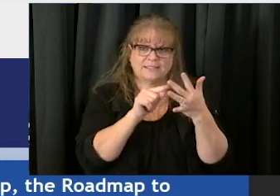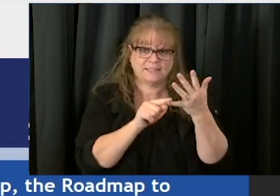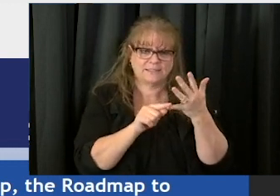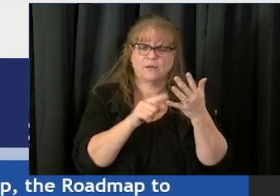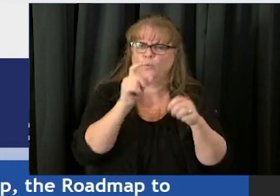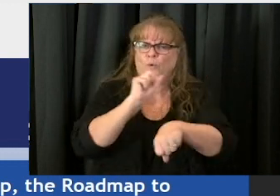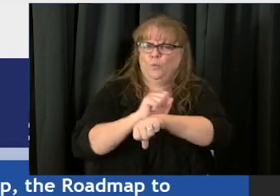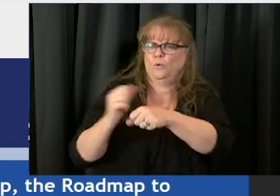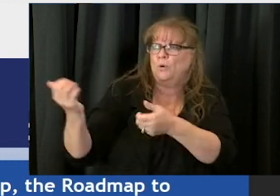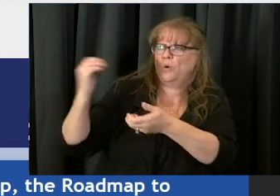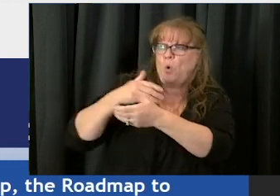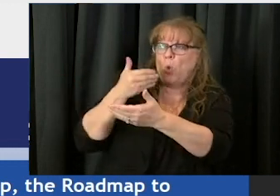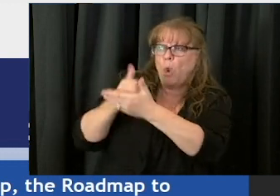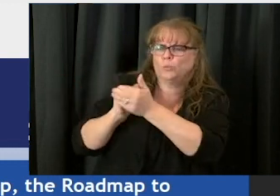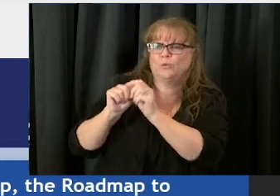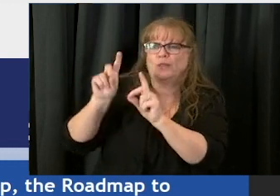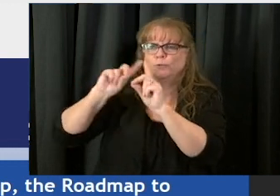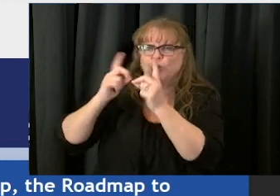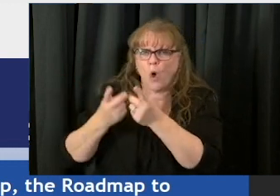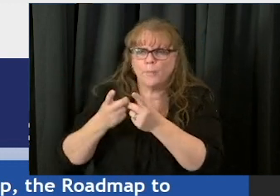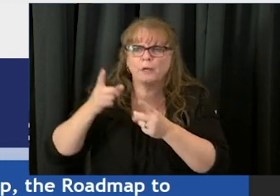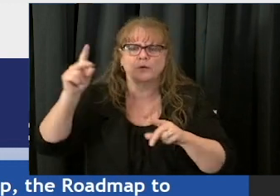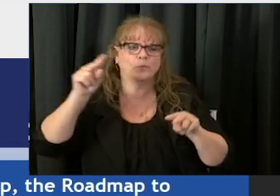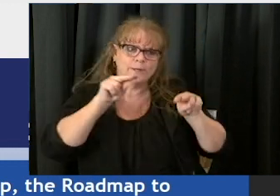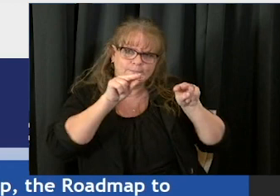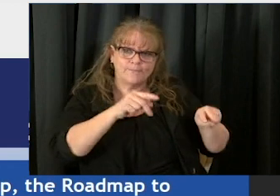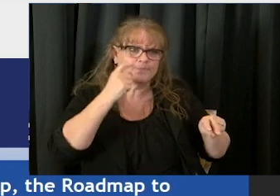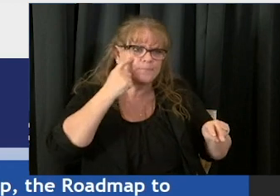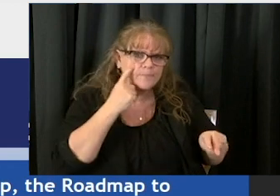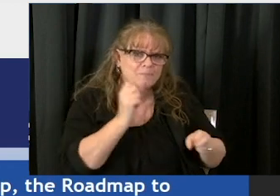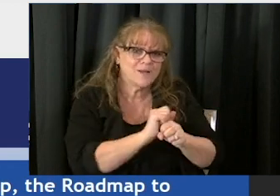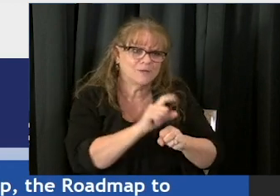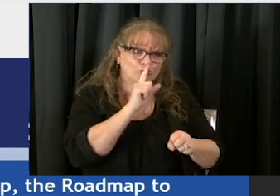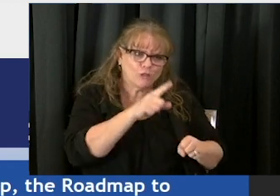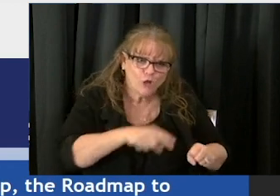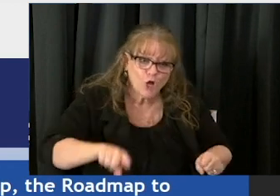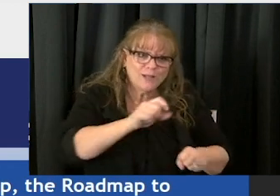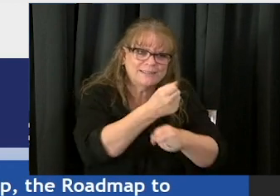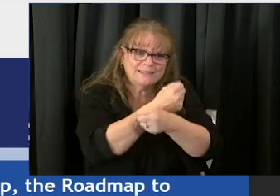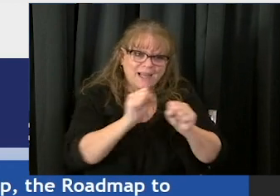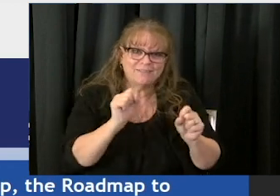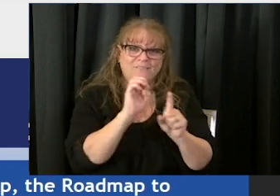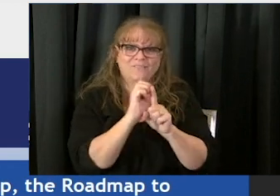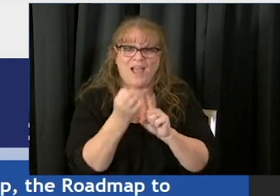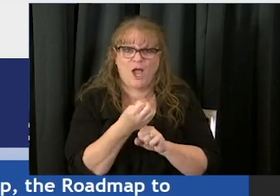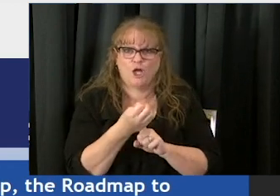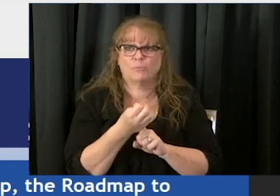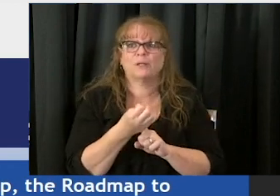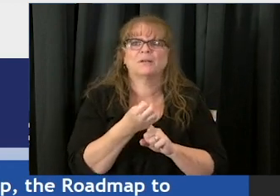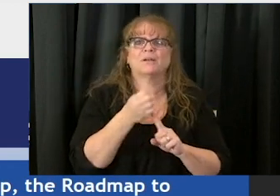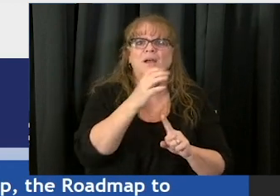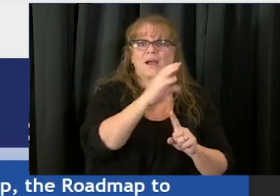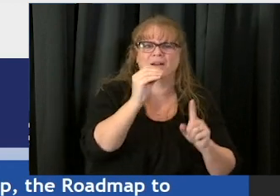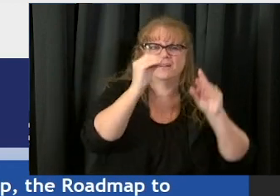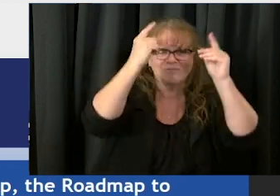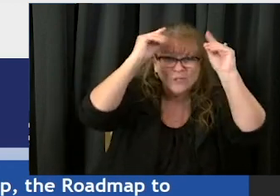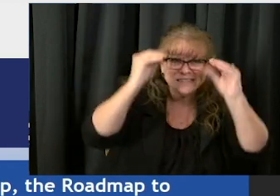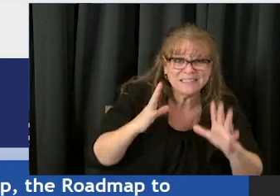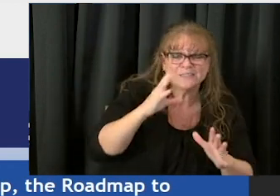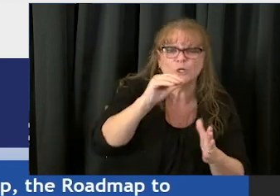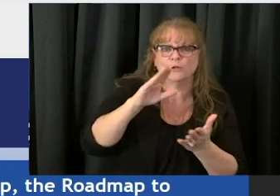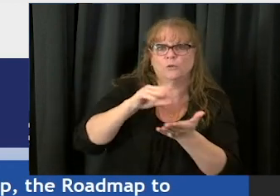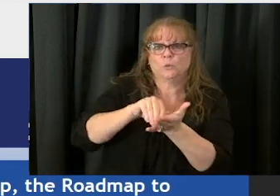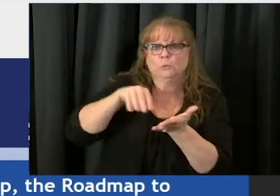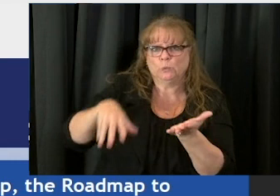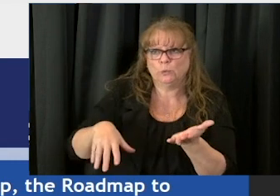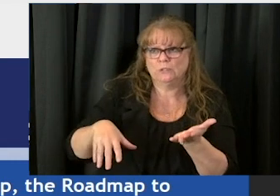teachers, and also reasonably safe for students. Most parents will want their kids to be back in person. Of course, we respect that there are some